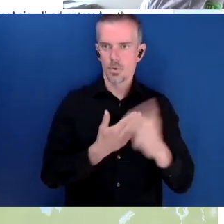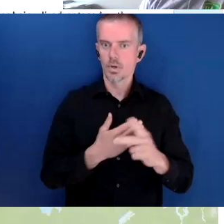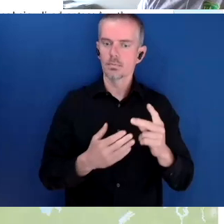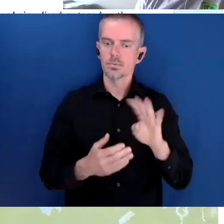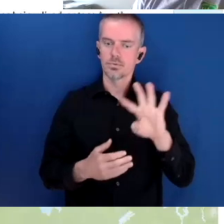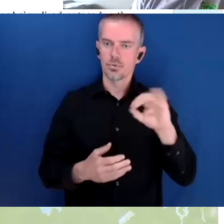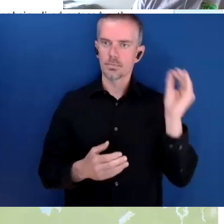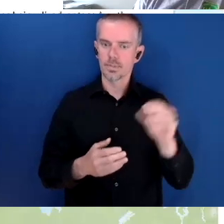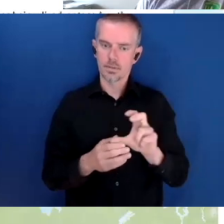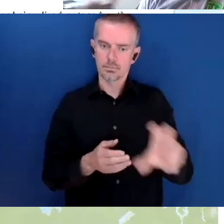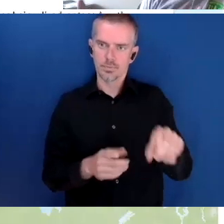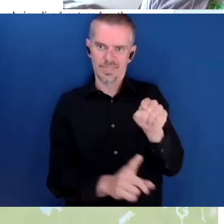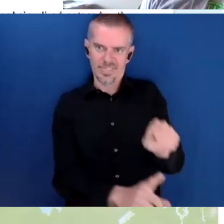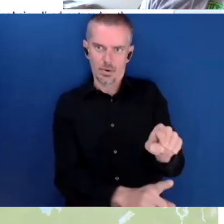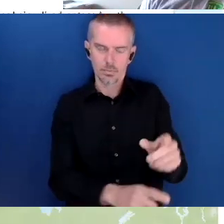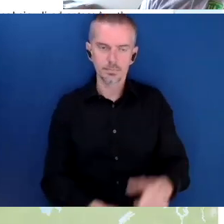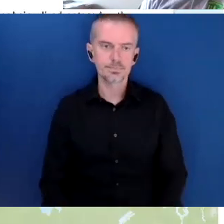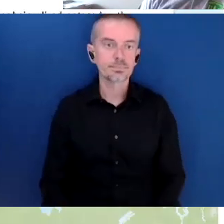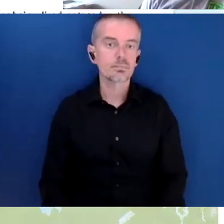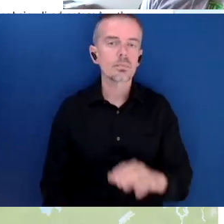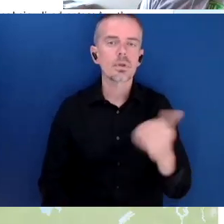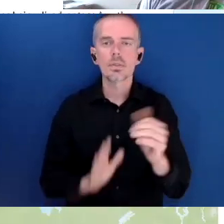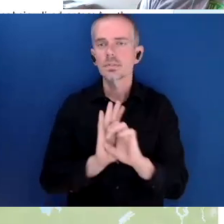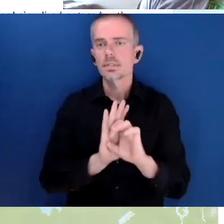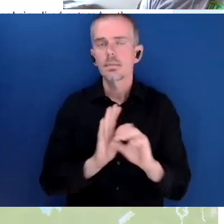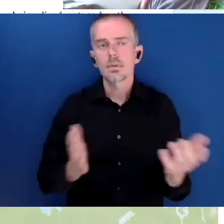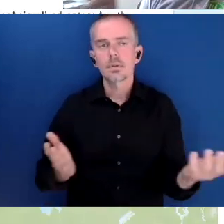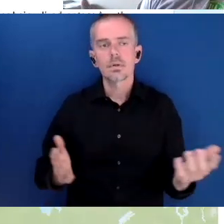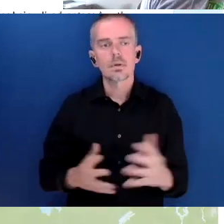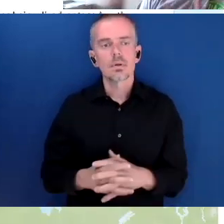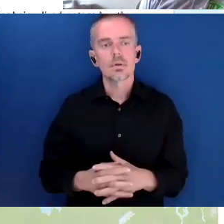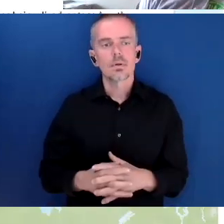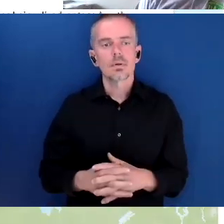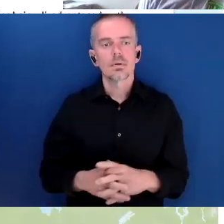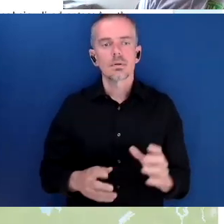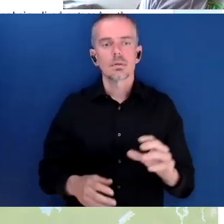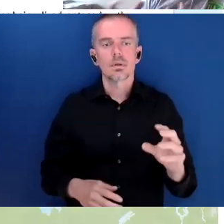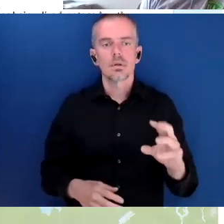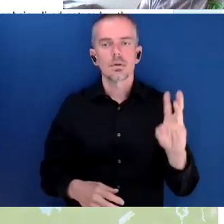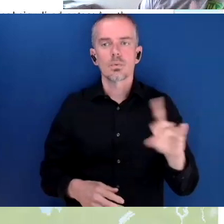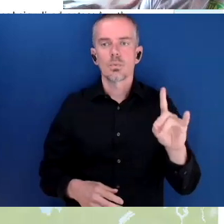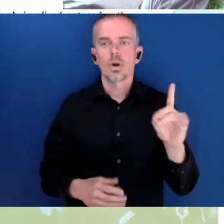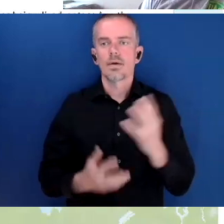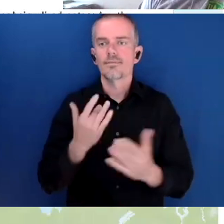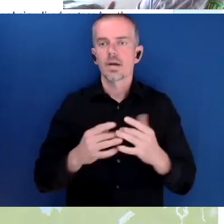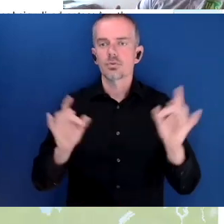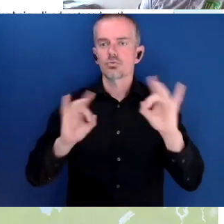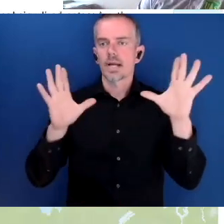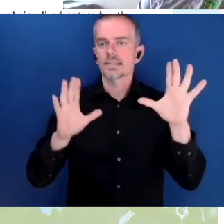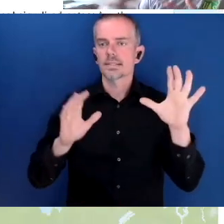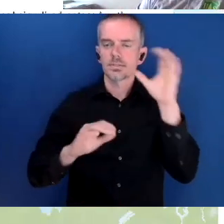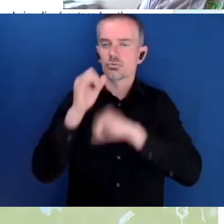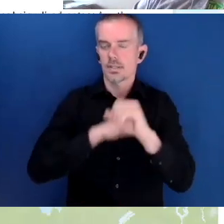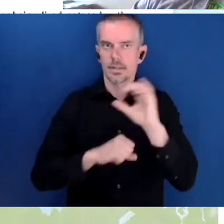priorities. Another example could be things like the wildfire crisis strategy. That's an